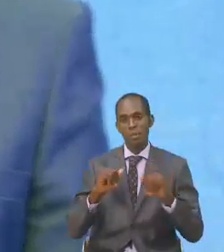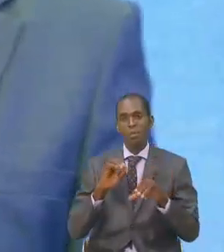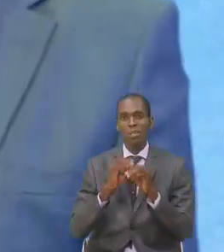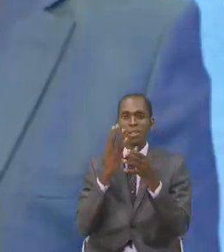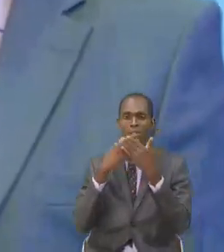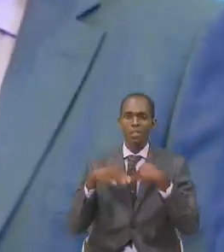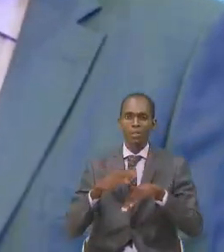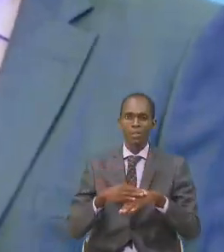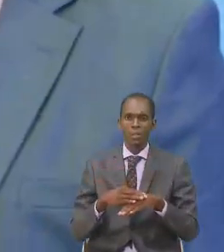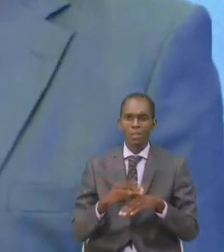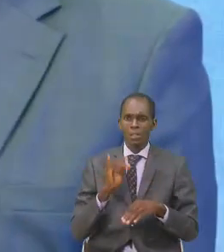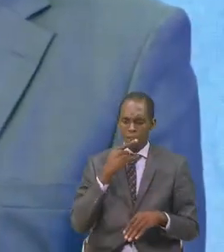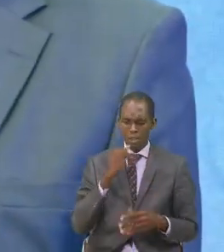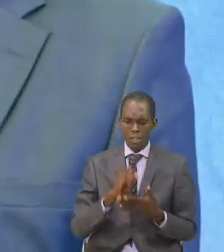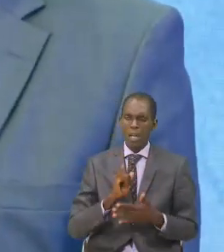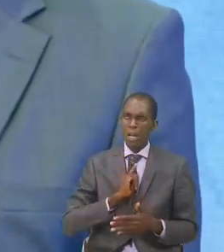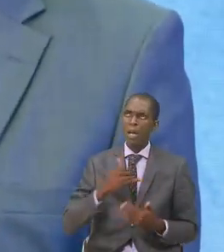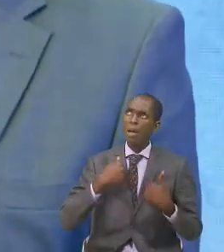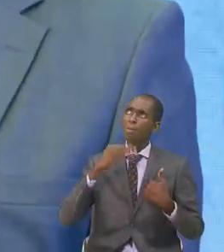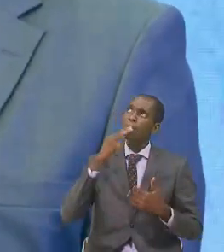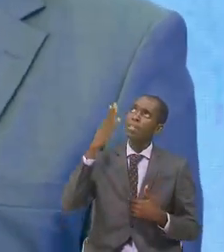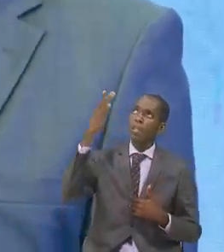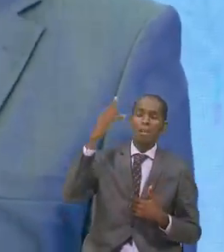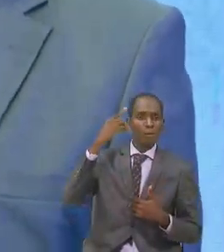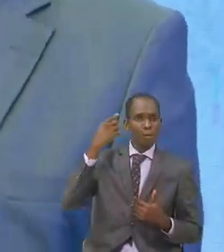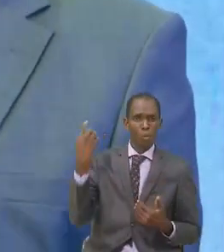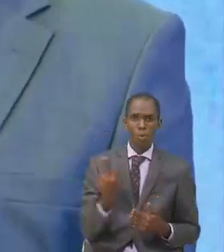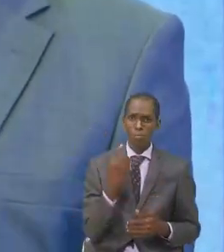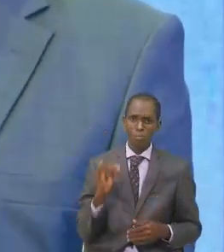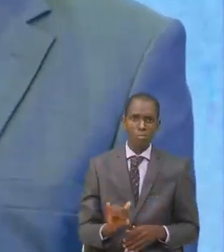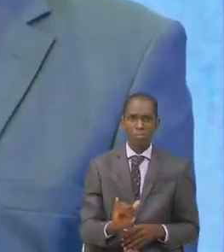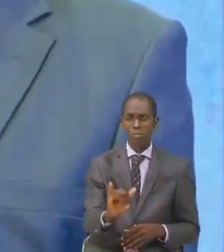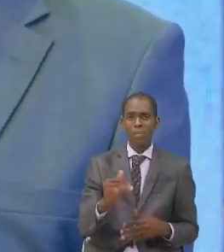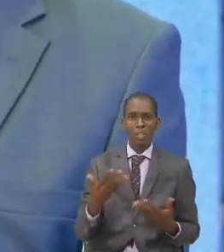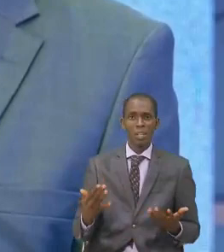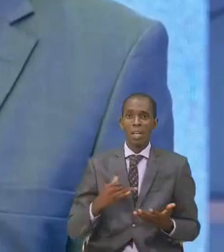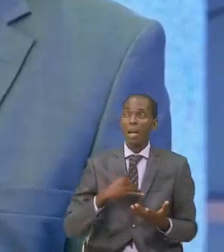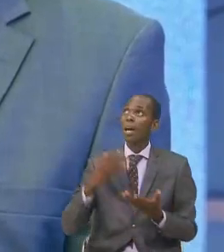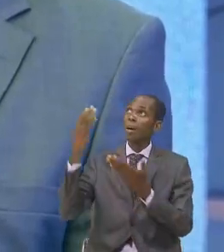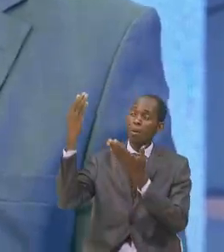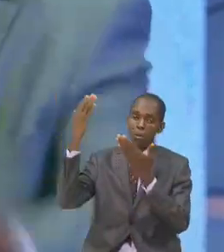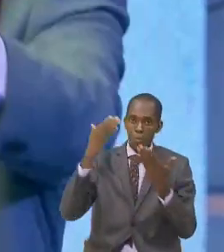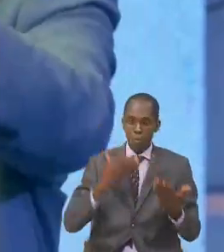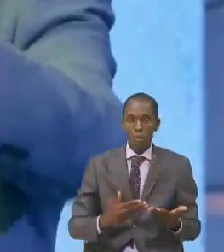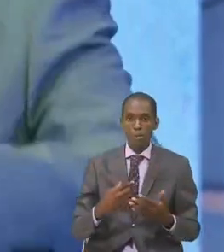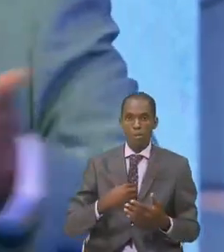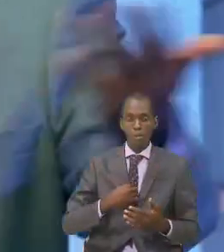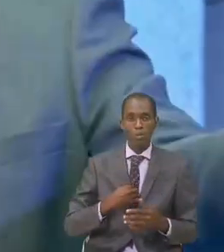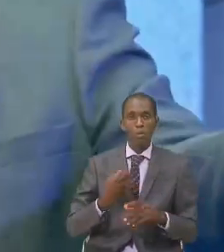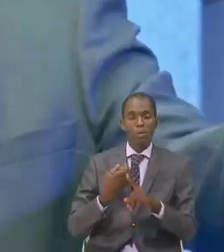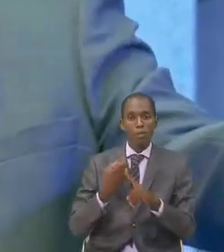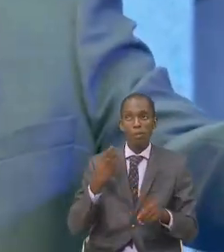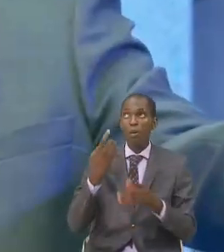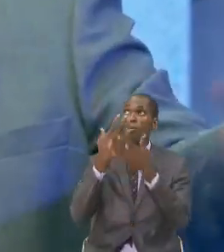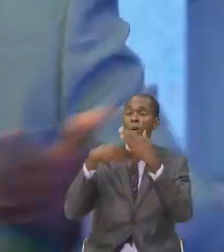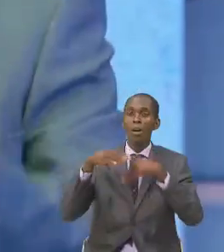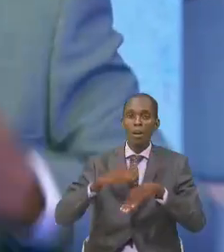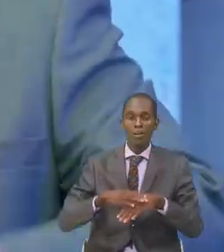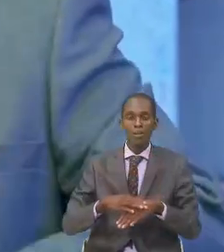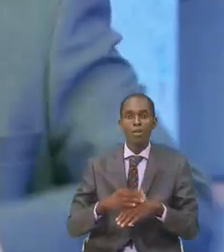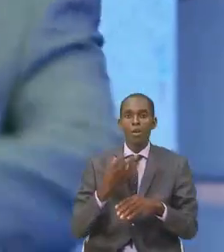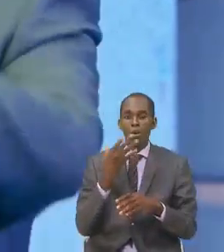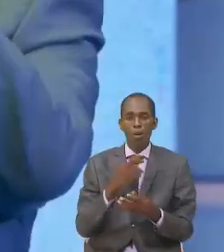make you acceptable in heaven. He said, I've been there for all eternity, and I came to give you